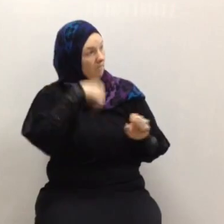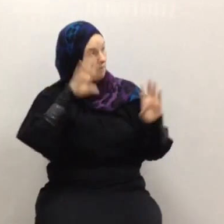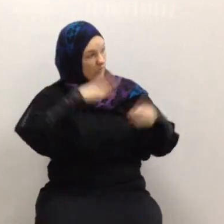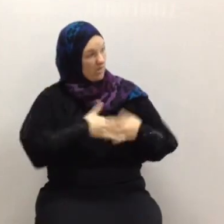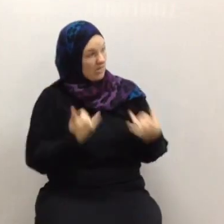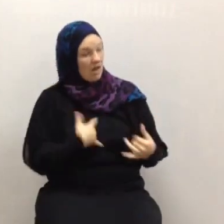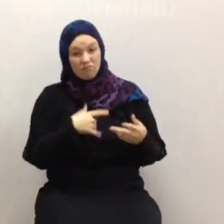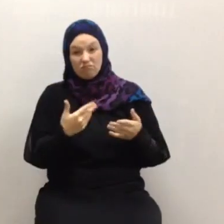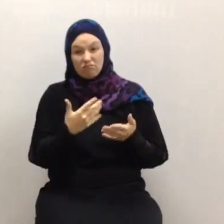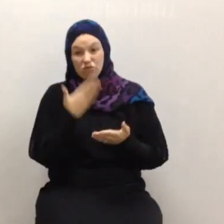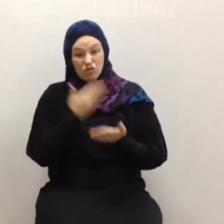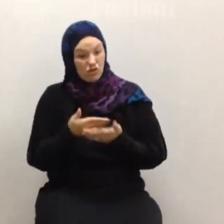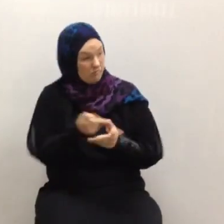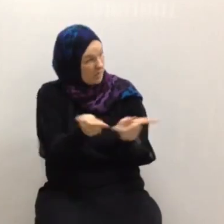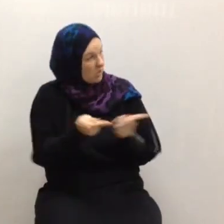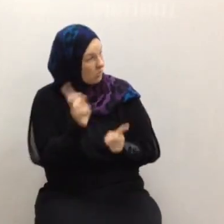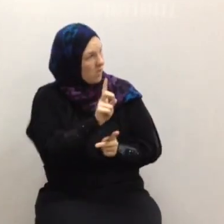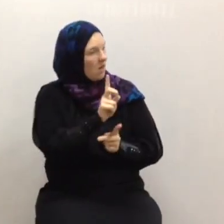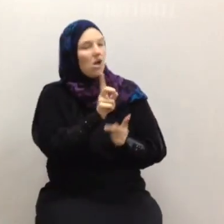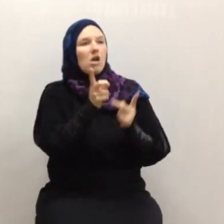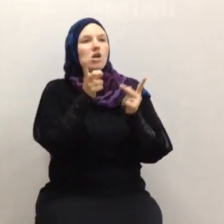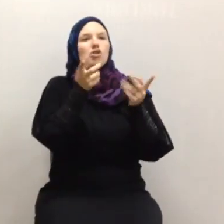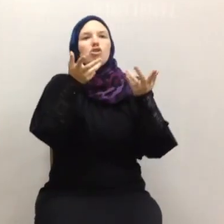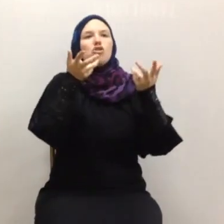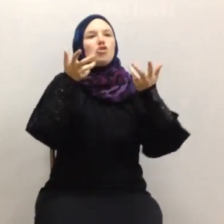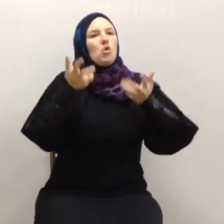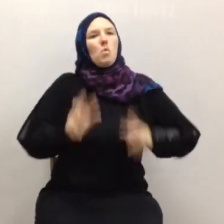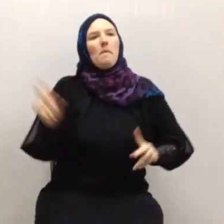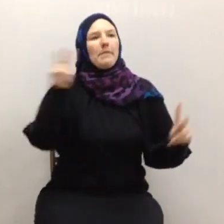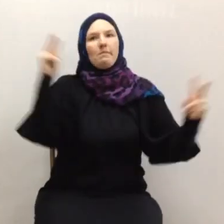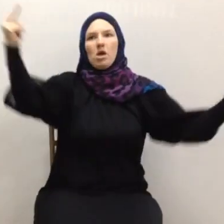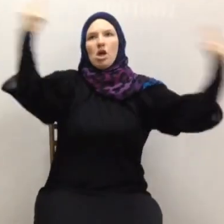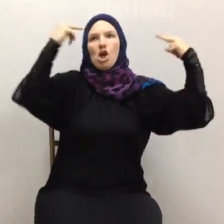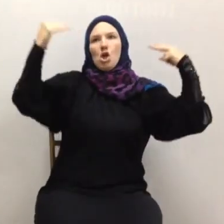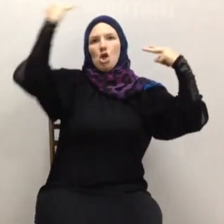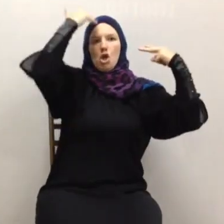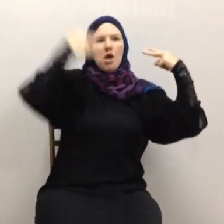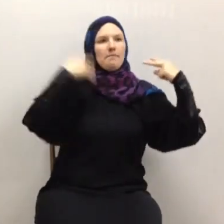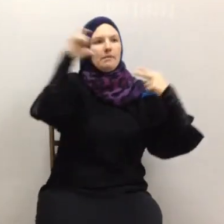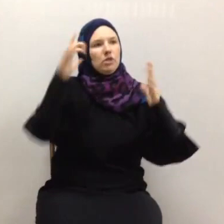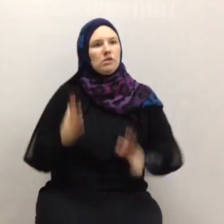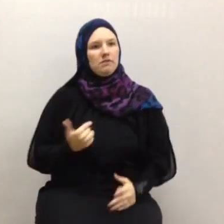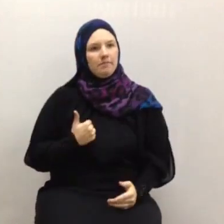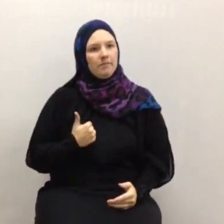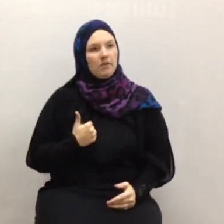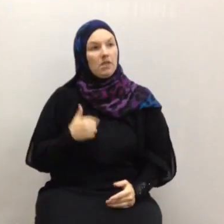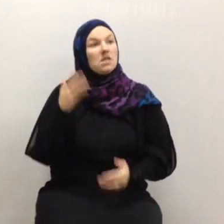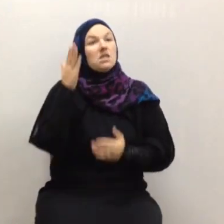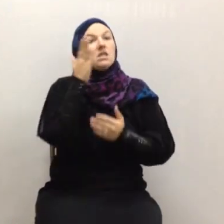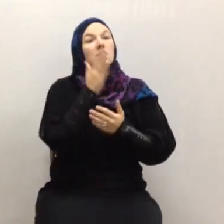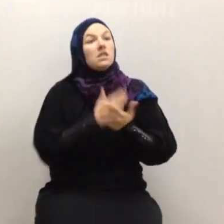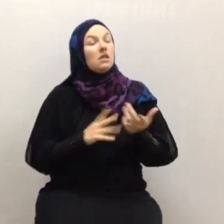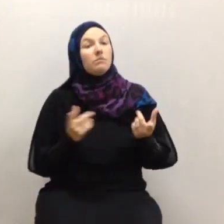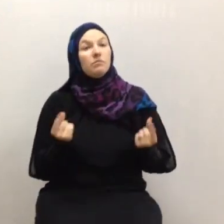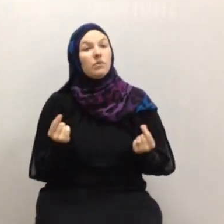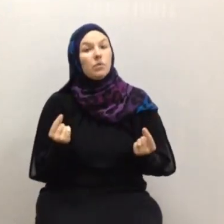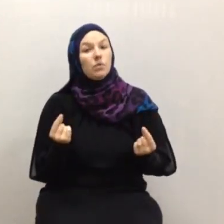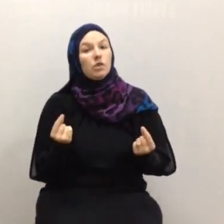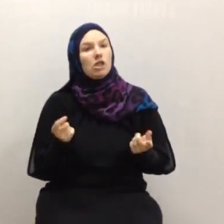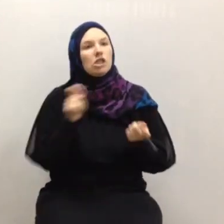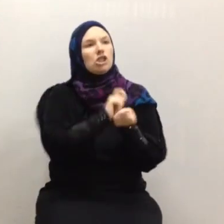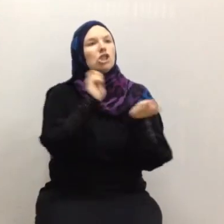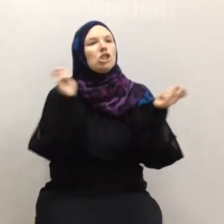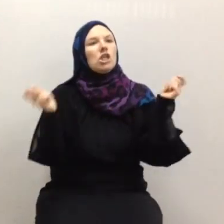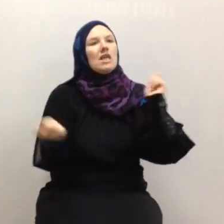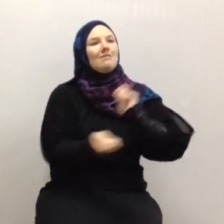as Muslims. Some go as far as even changing their name, thinking